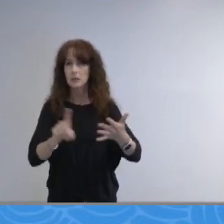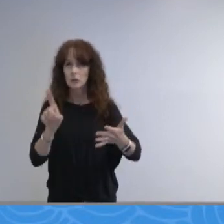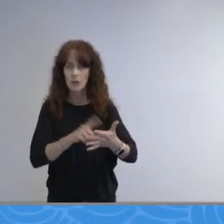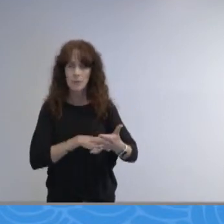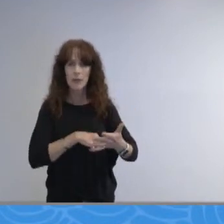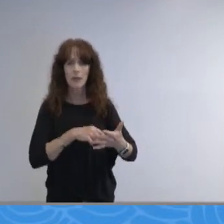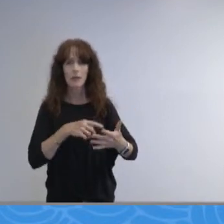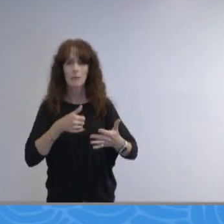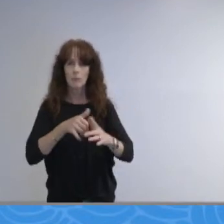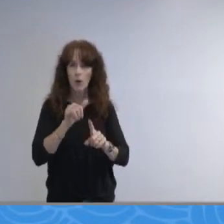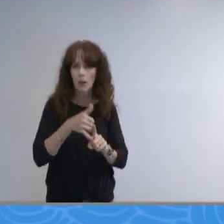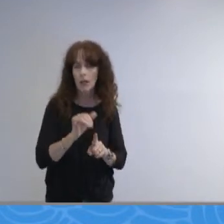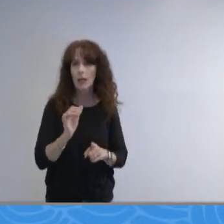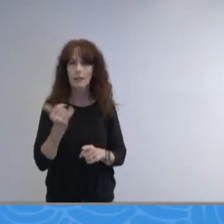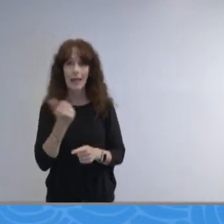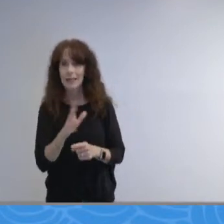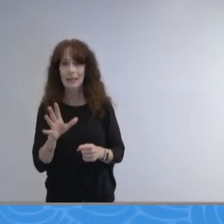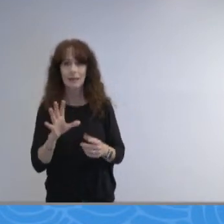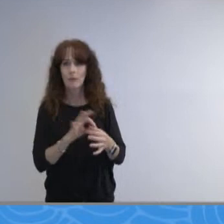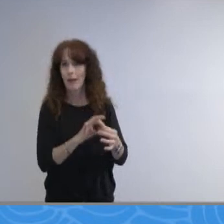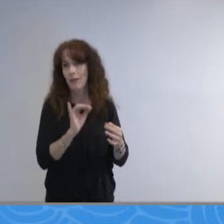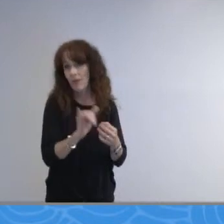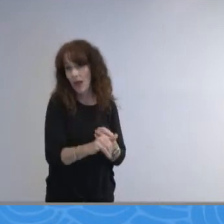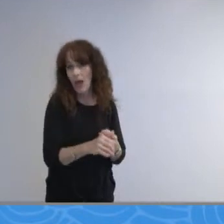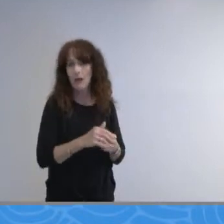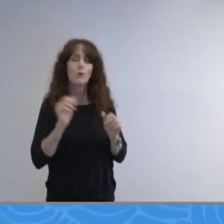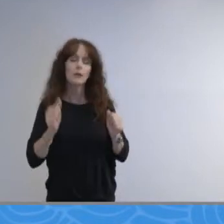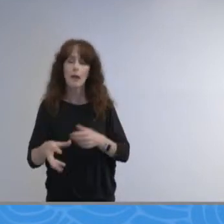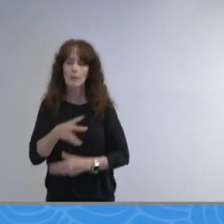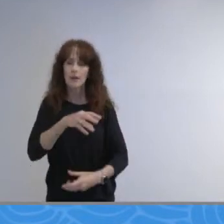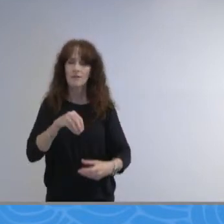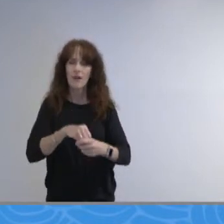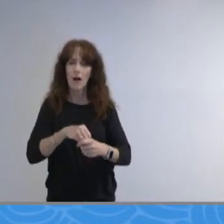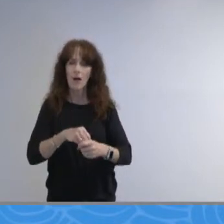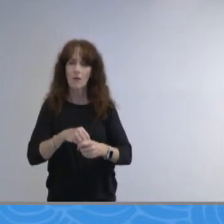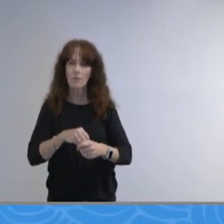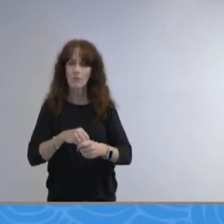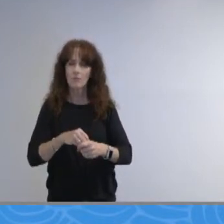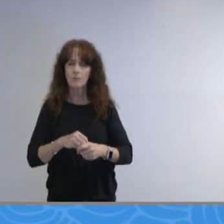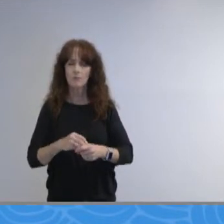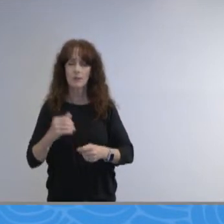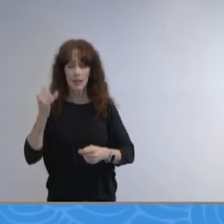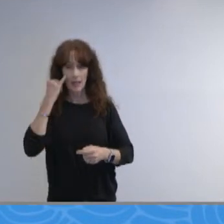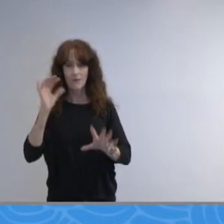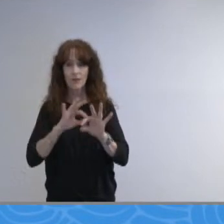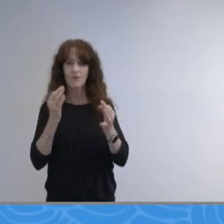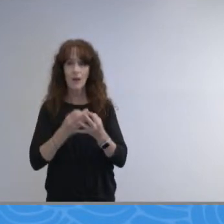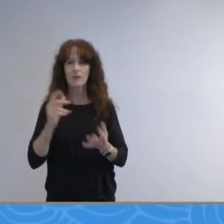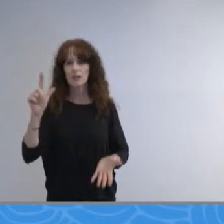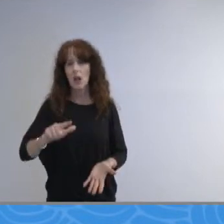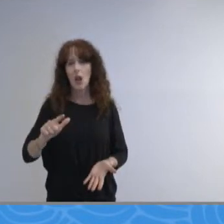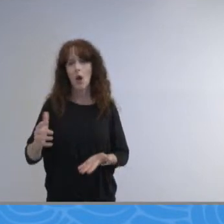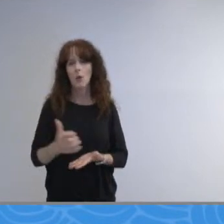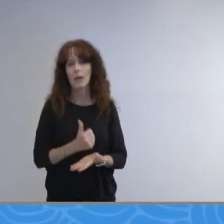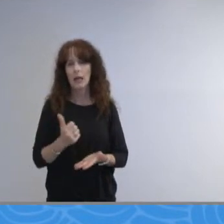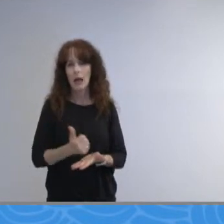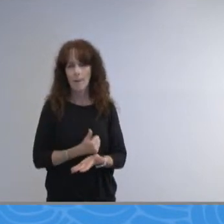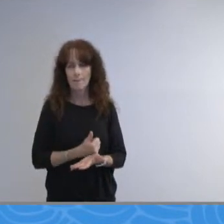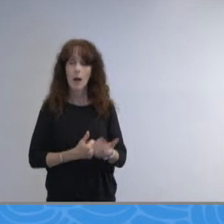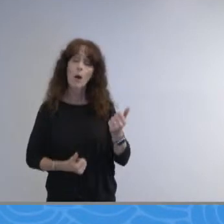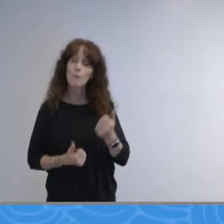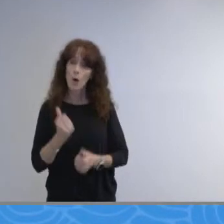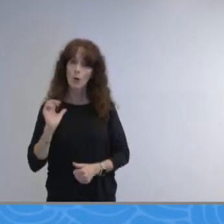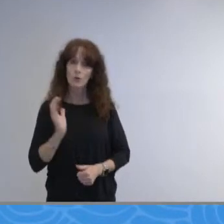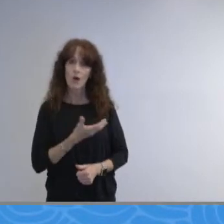discrimination, bullying, anything like that, we can be involved, assuming the family's low income. And like I said, a majority of